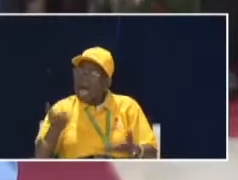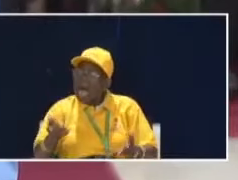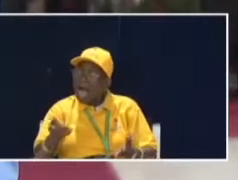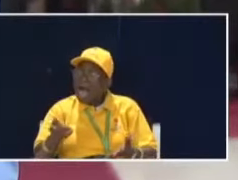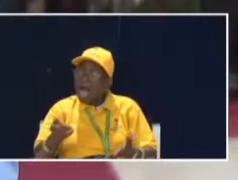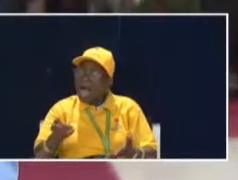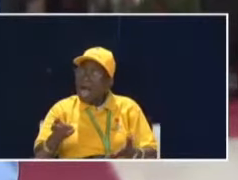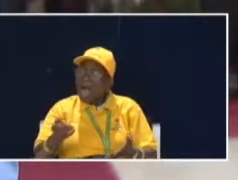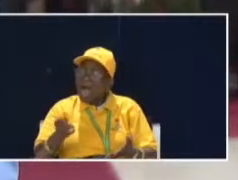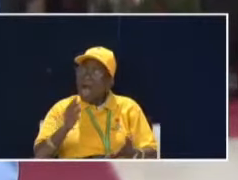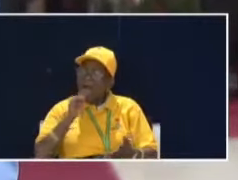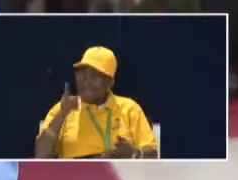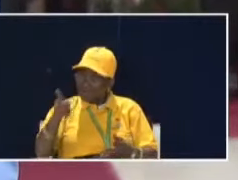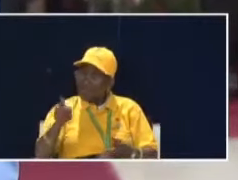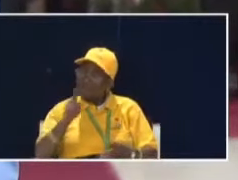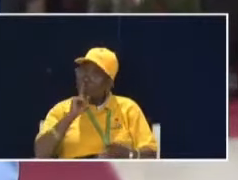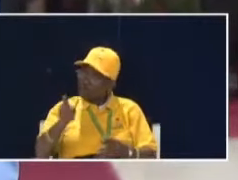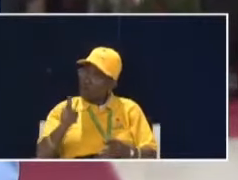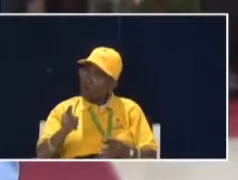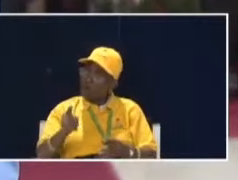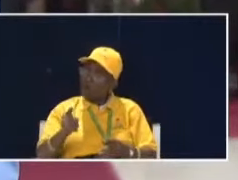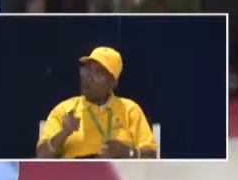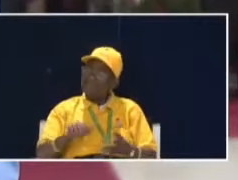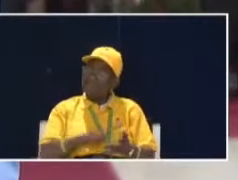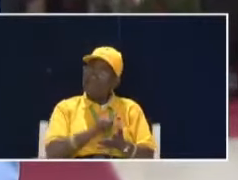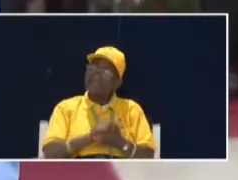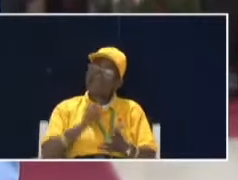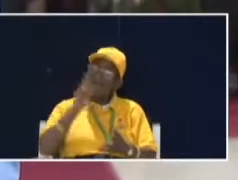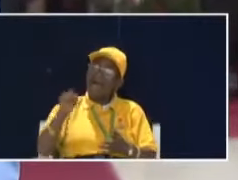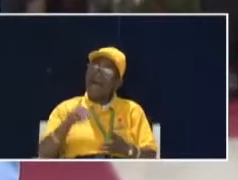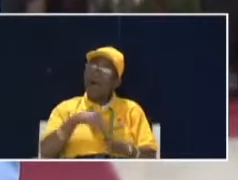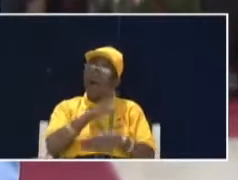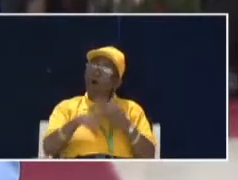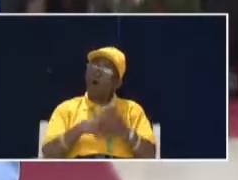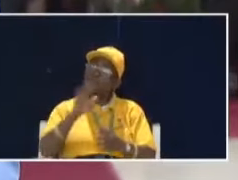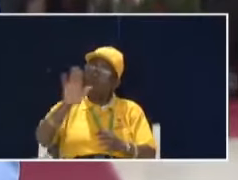children? The father said, well, there is one more.